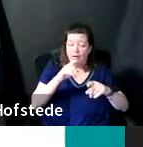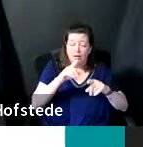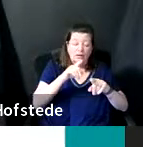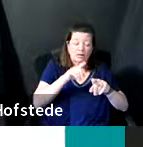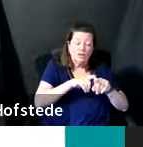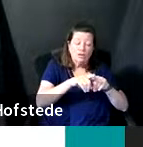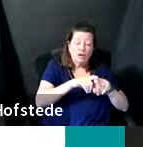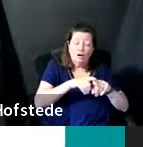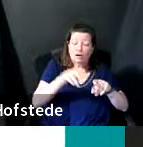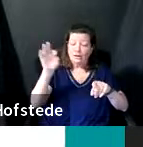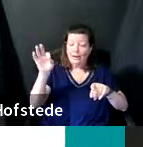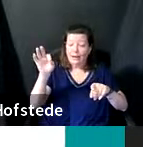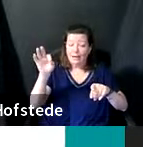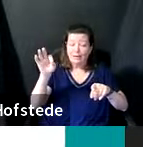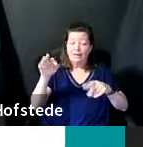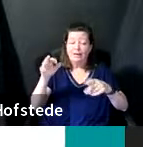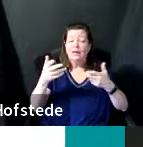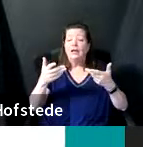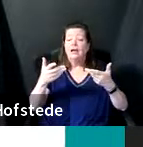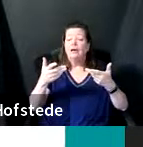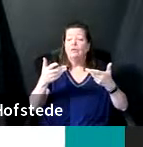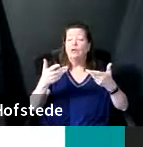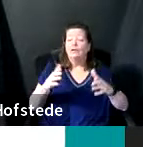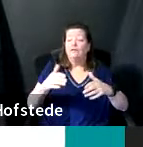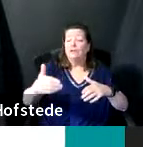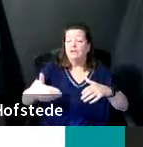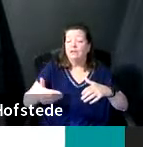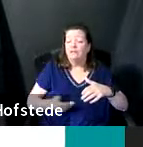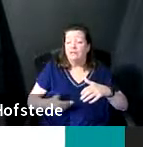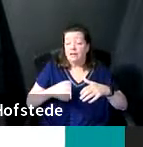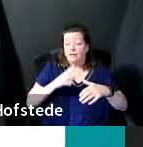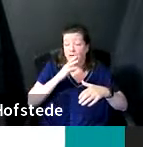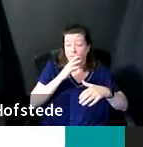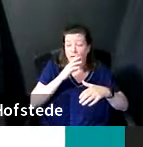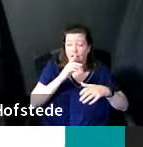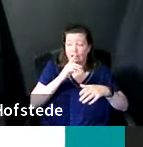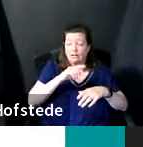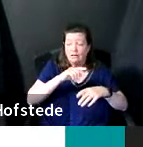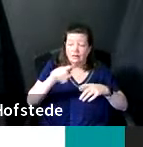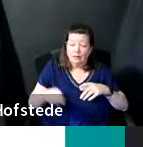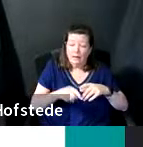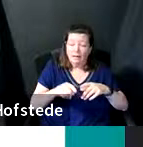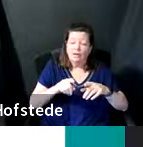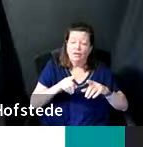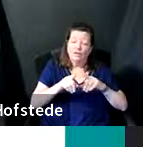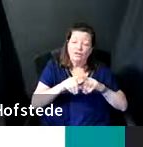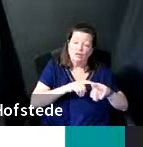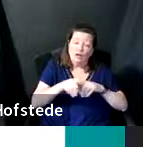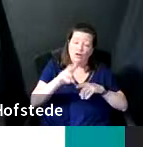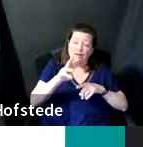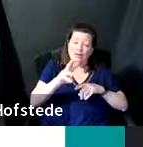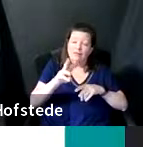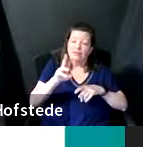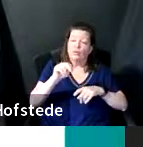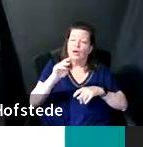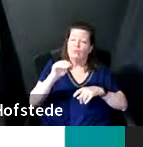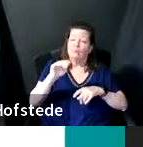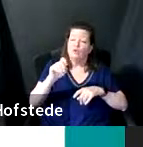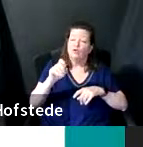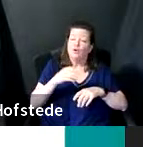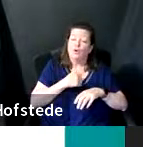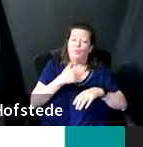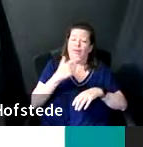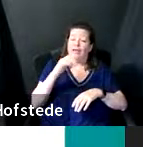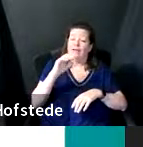*9. And after you are invited to speak, dial *6 to unmute yourself. We have a 10-minute